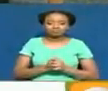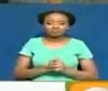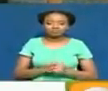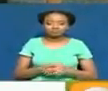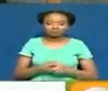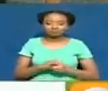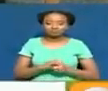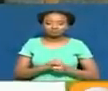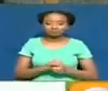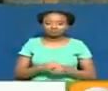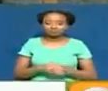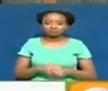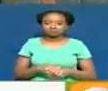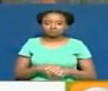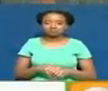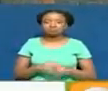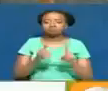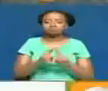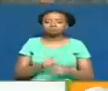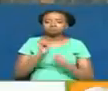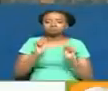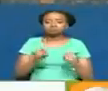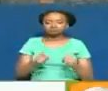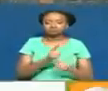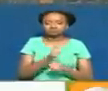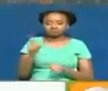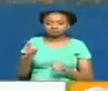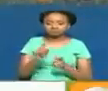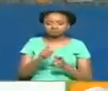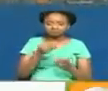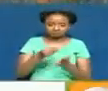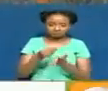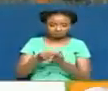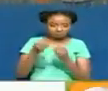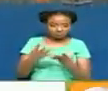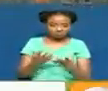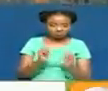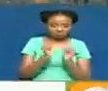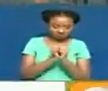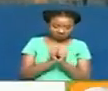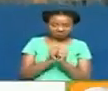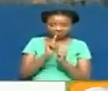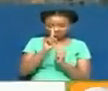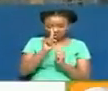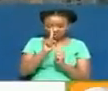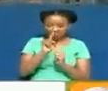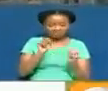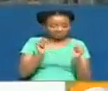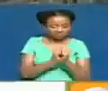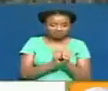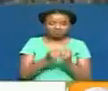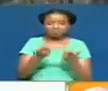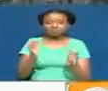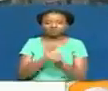when we start with an apical root cutting, they can range anywhere between 10 shillings to 15 shillings per piece. So that's